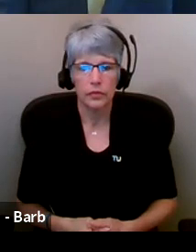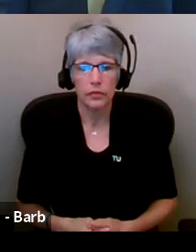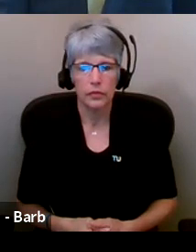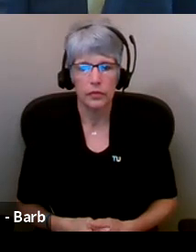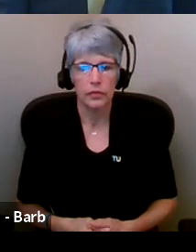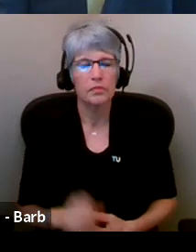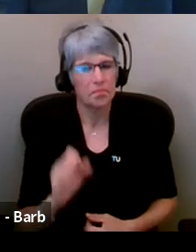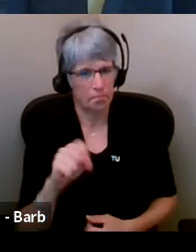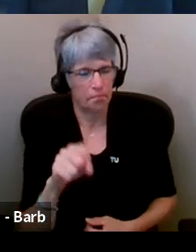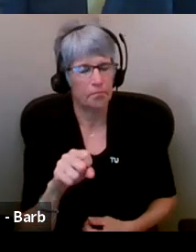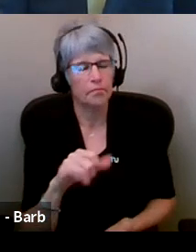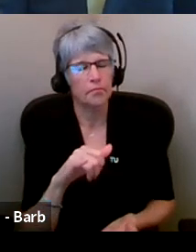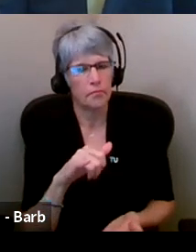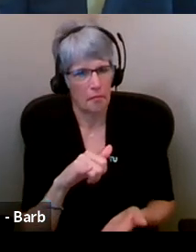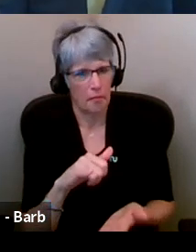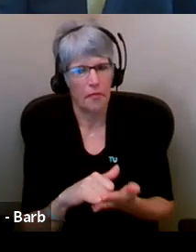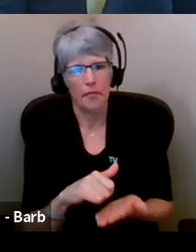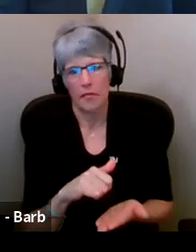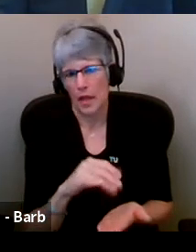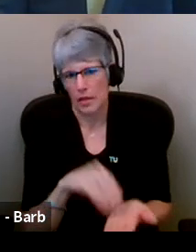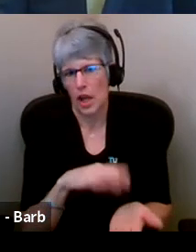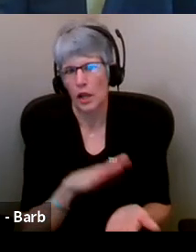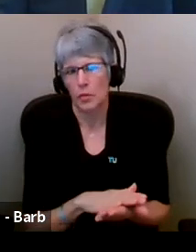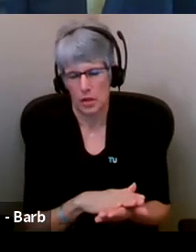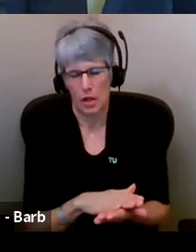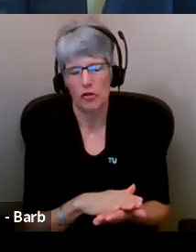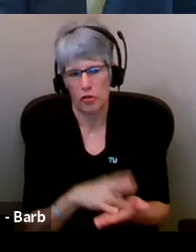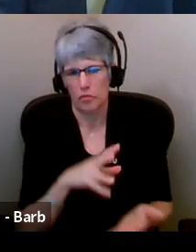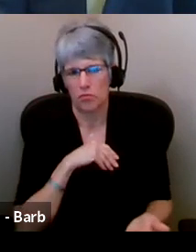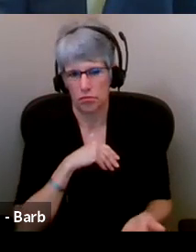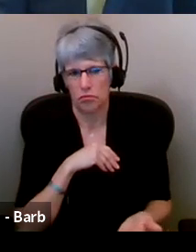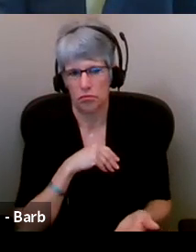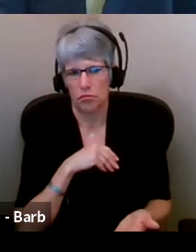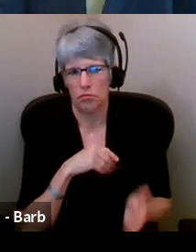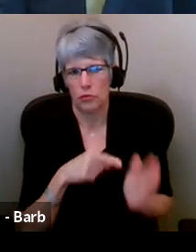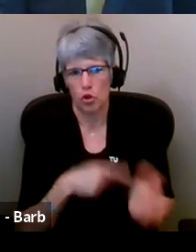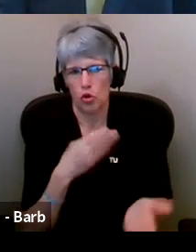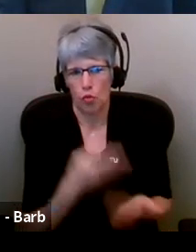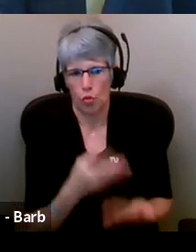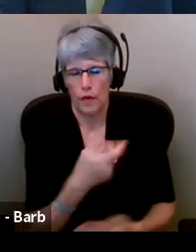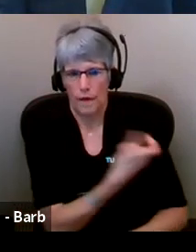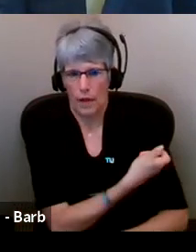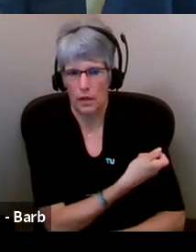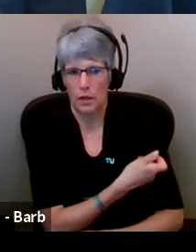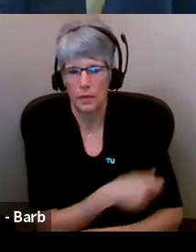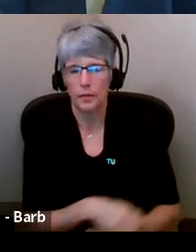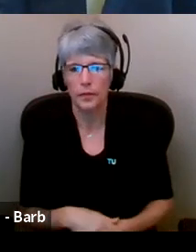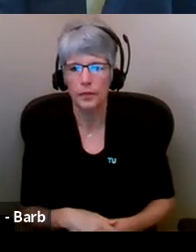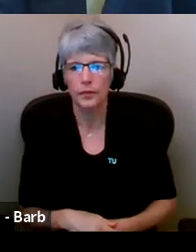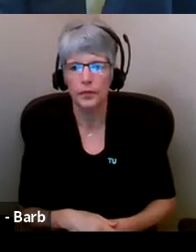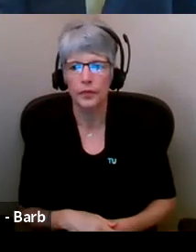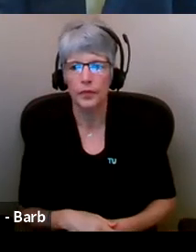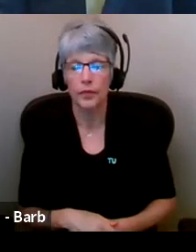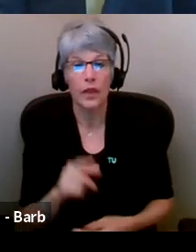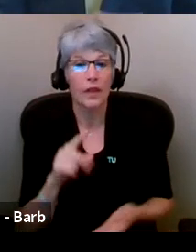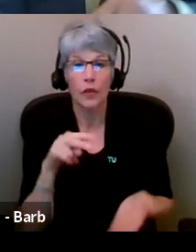that is a documentation that will be allowed to show proof of your vaccine. If you look at the your